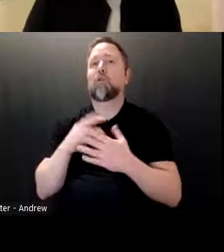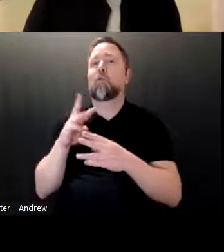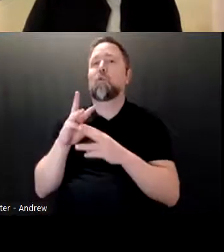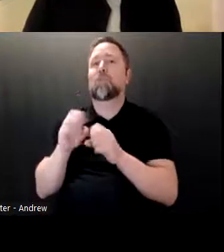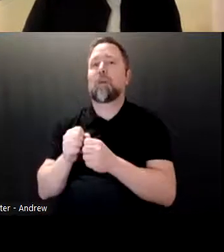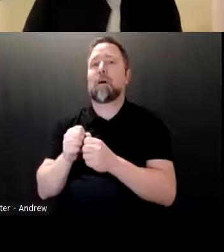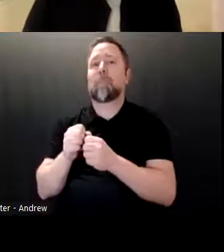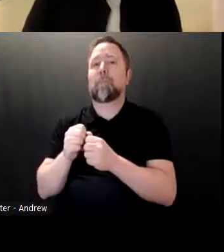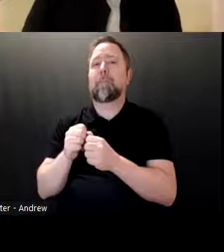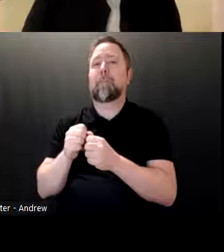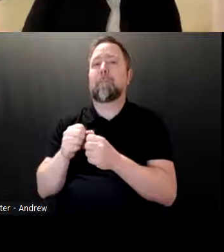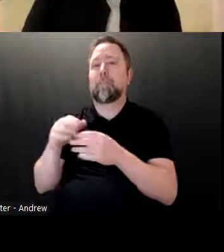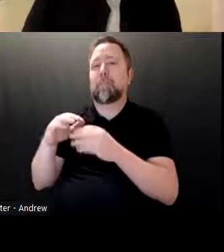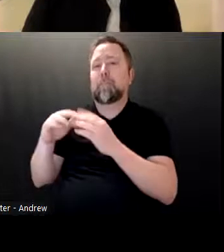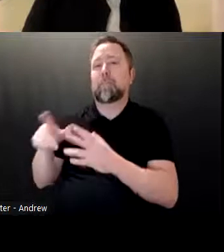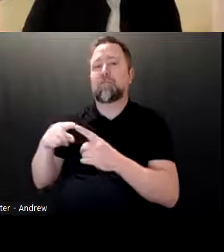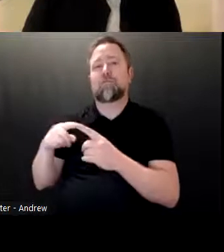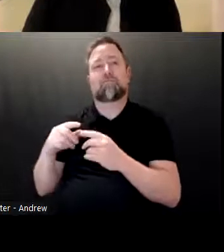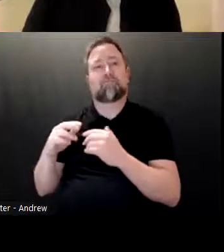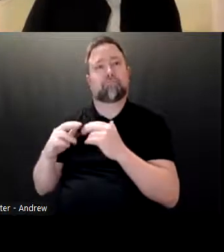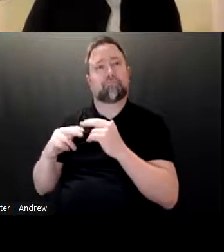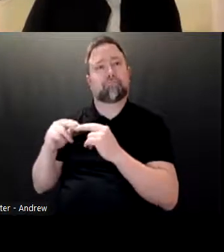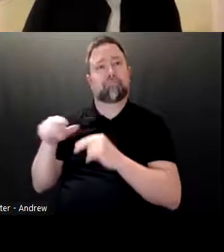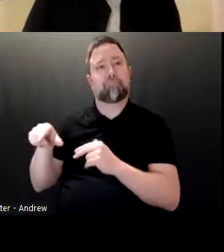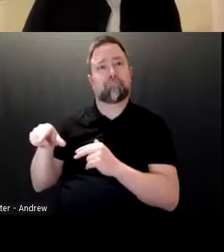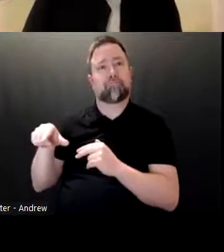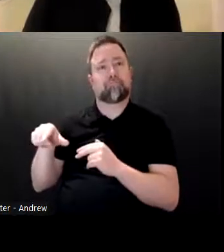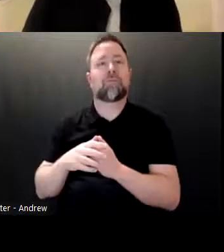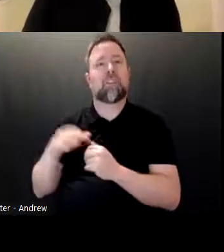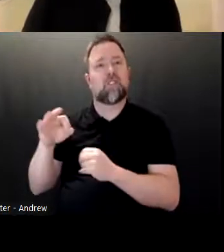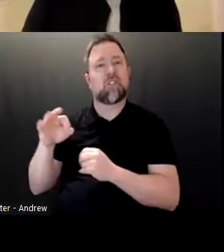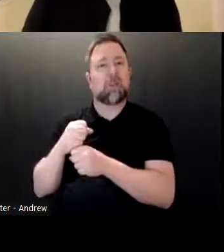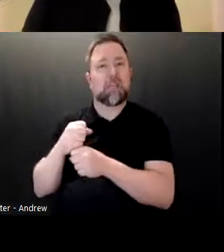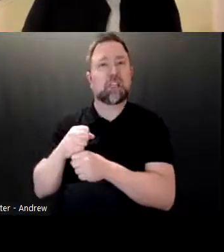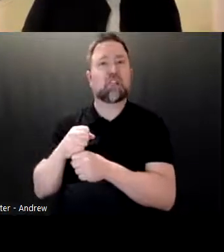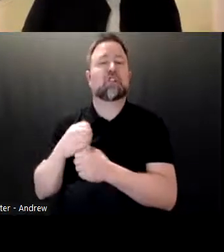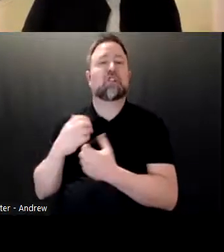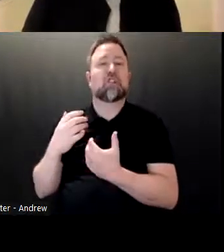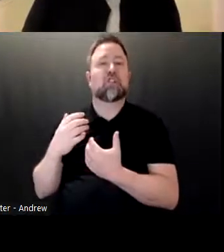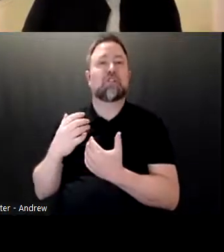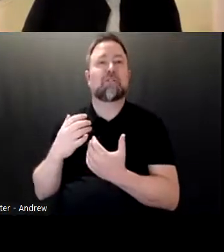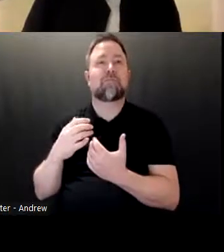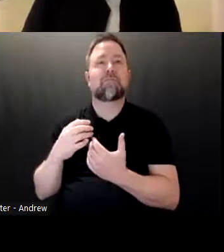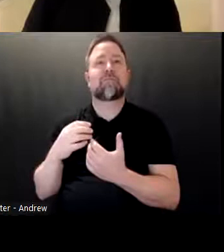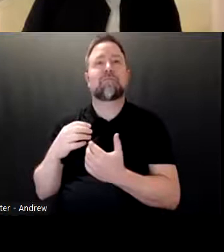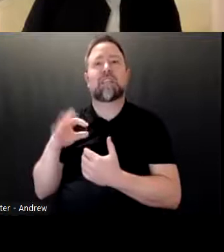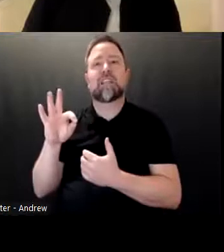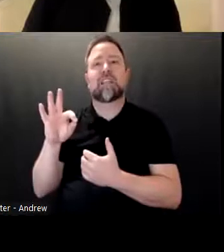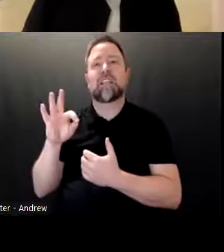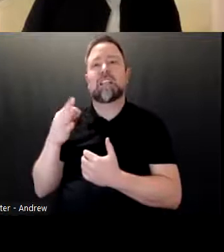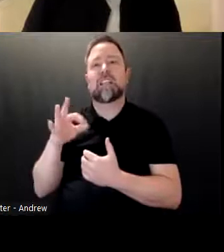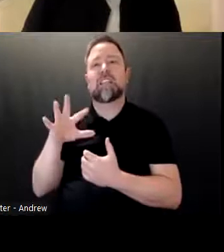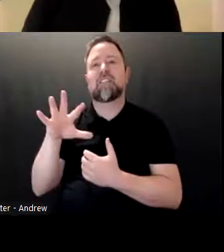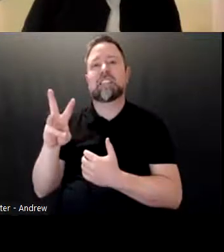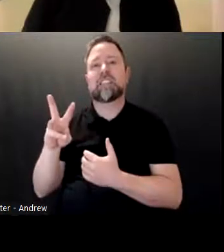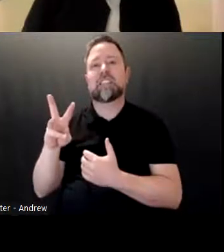spaces to create a unique building that was really itself a work of art, an inhabitable